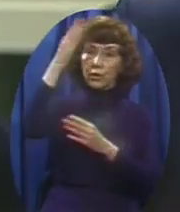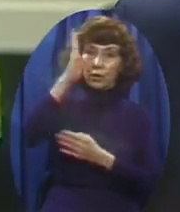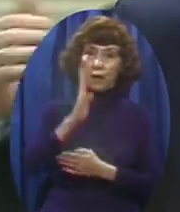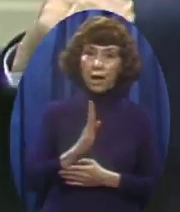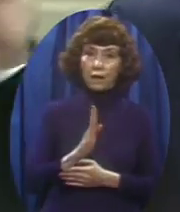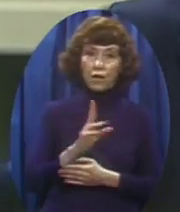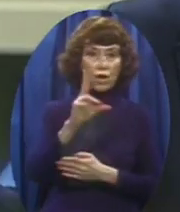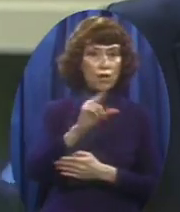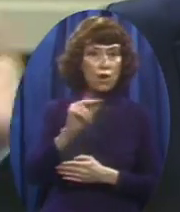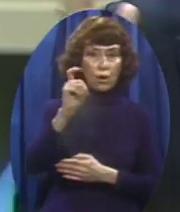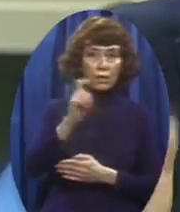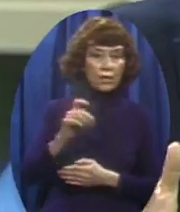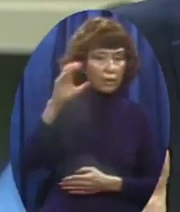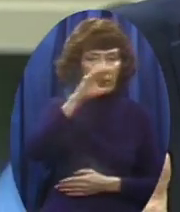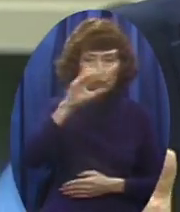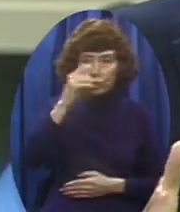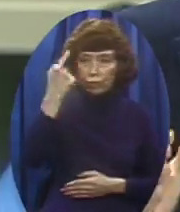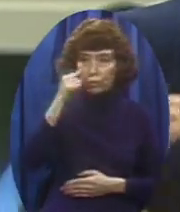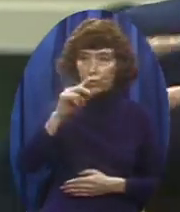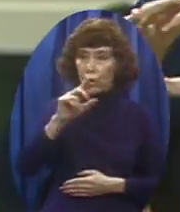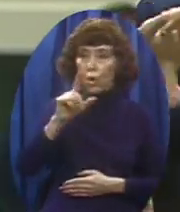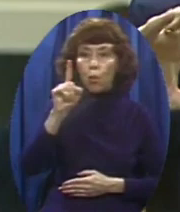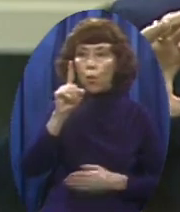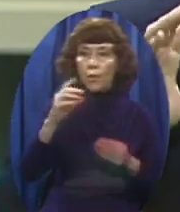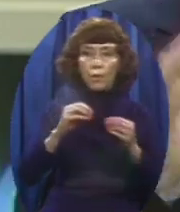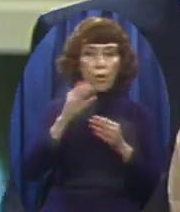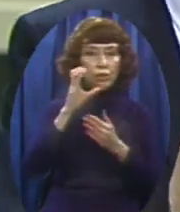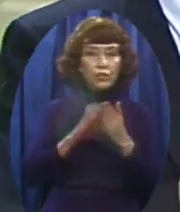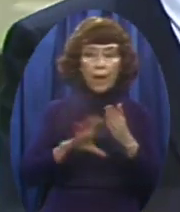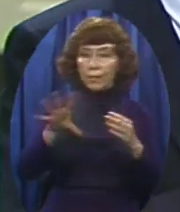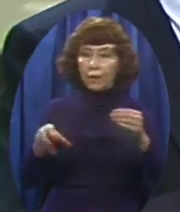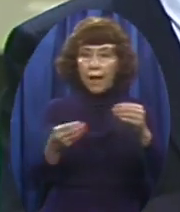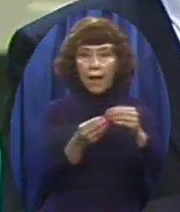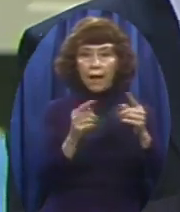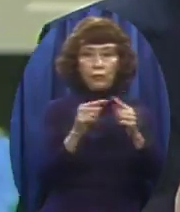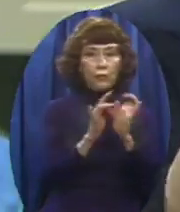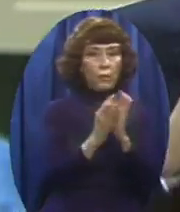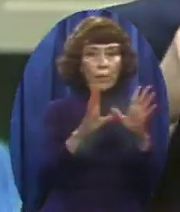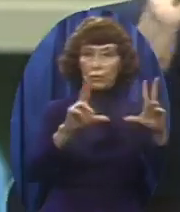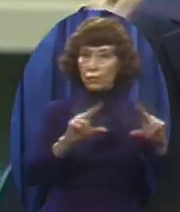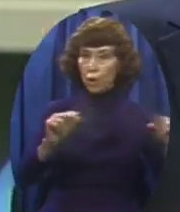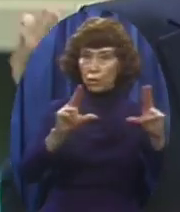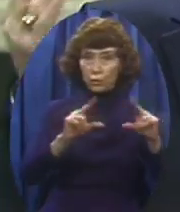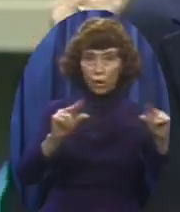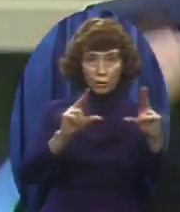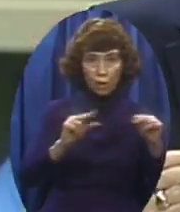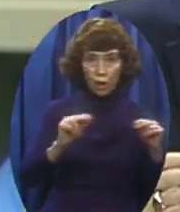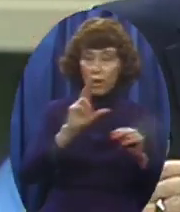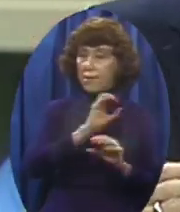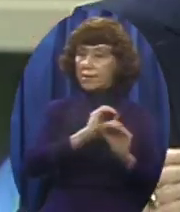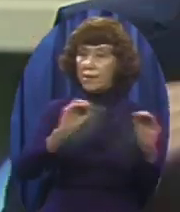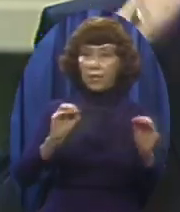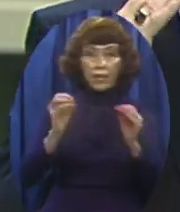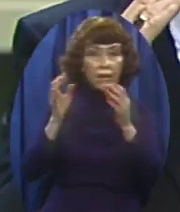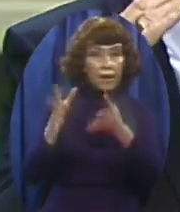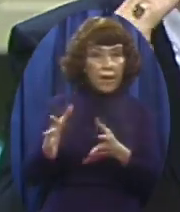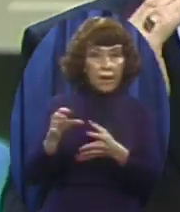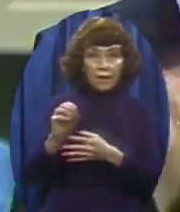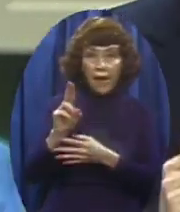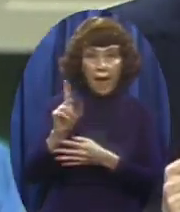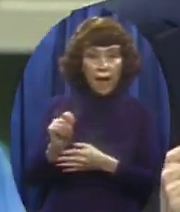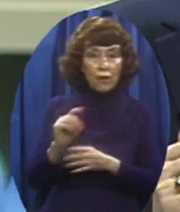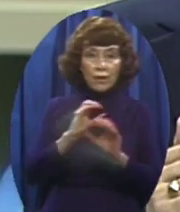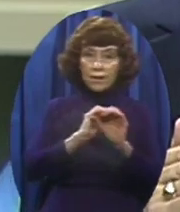another book or another chapter. It's all here. Nothing has been left out that should be here, nor was anything added that should not be here. This is